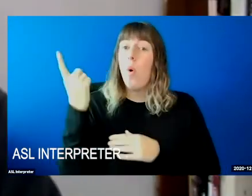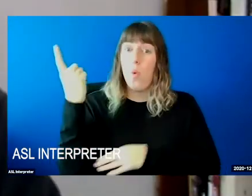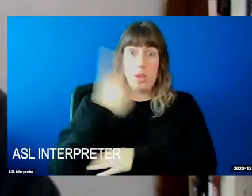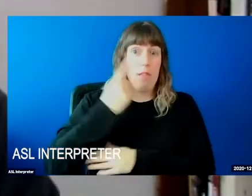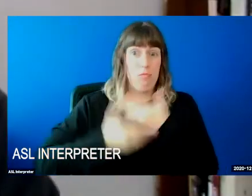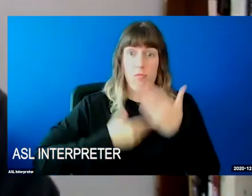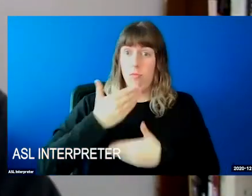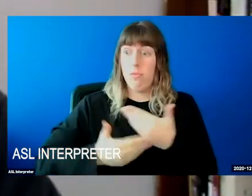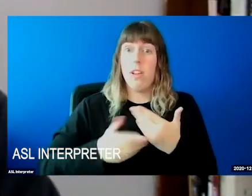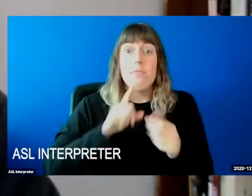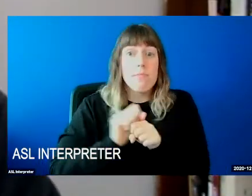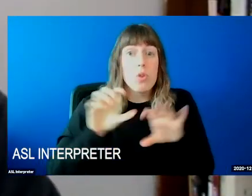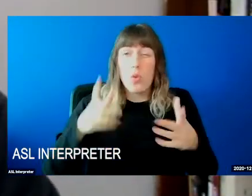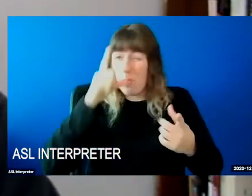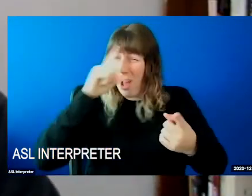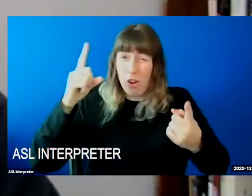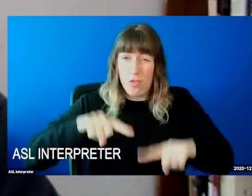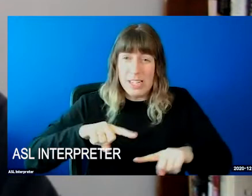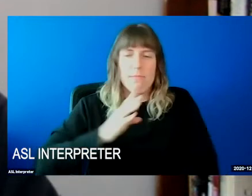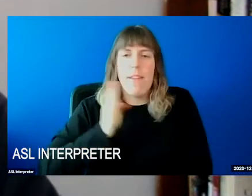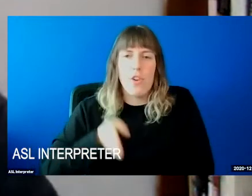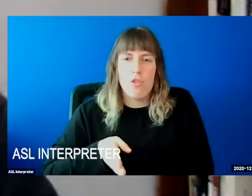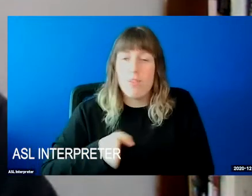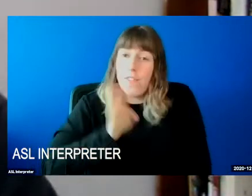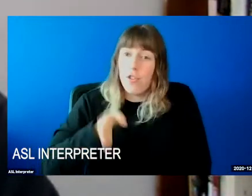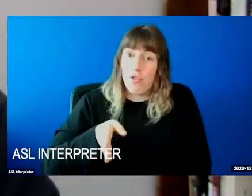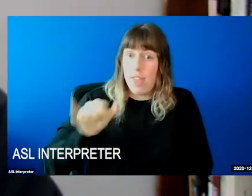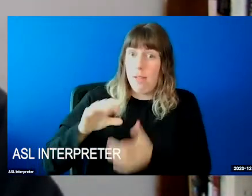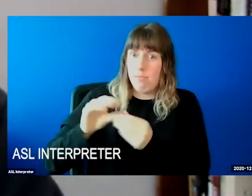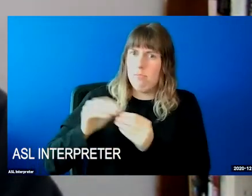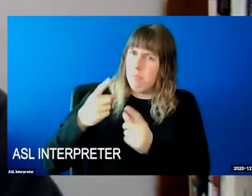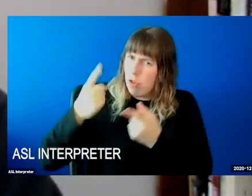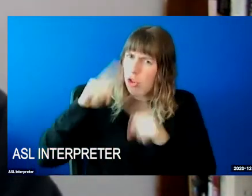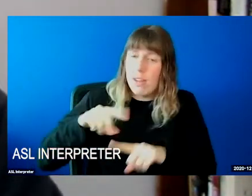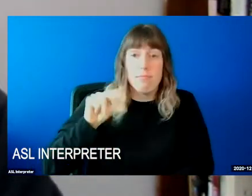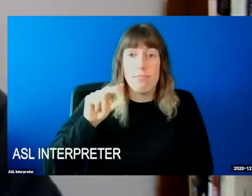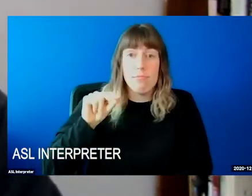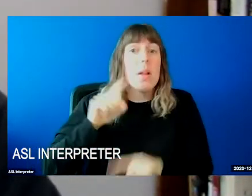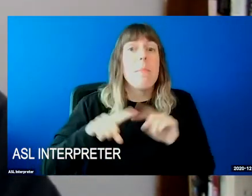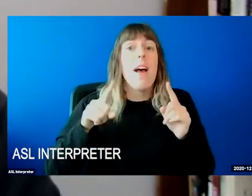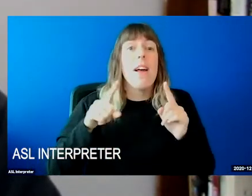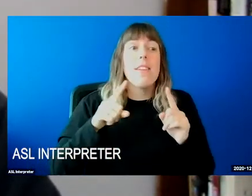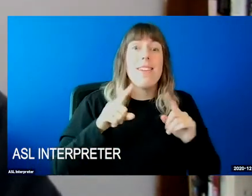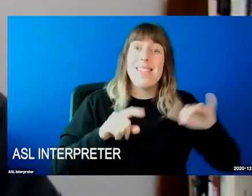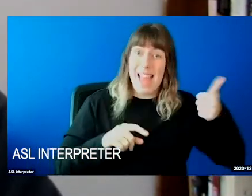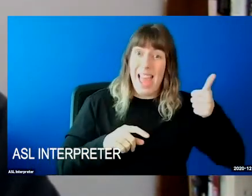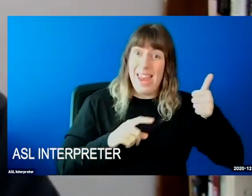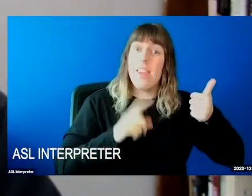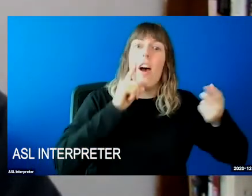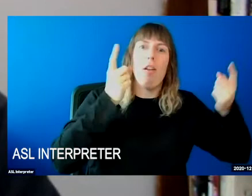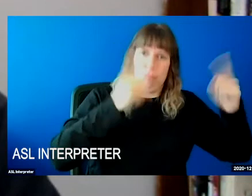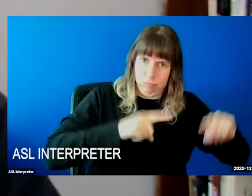that group never agreed on the particular point that politician wanted to make. But they nonetheless agreed on 10 things they were going to